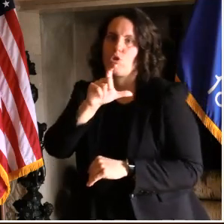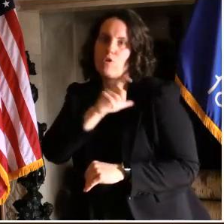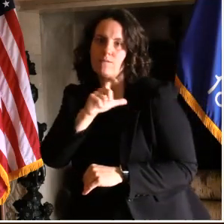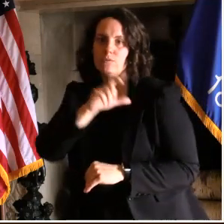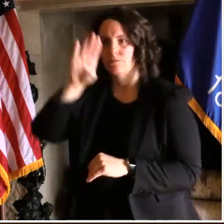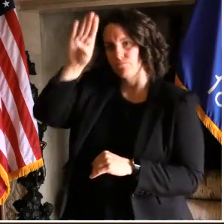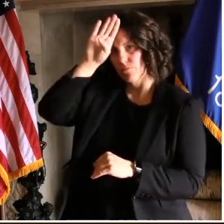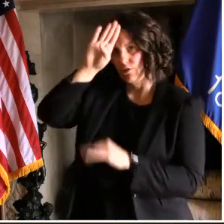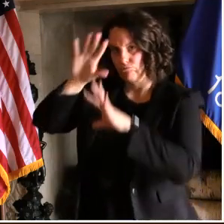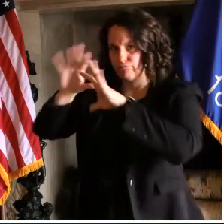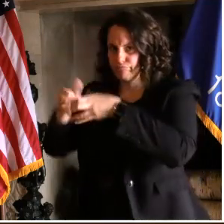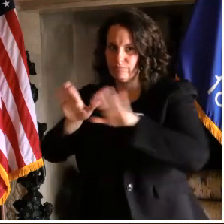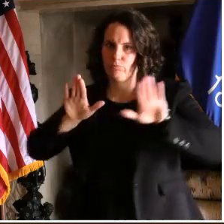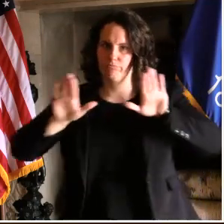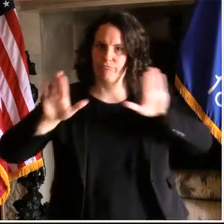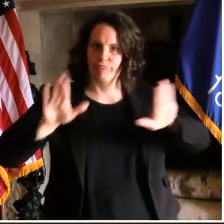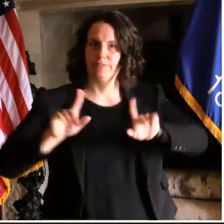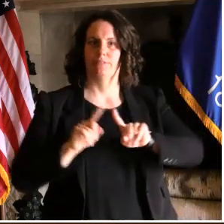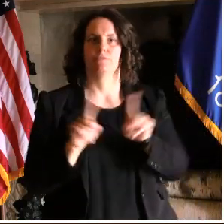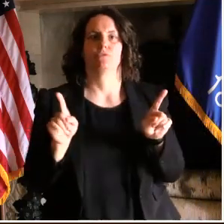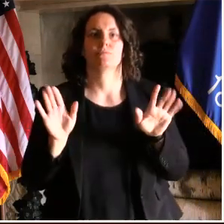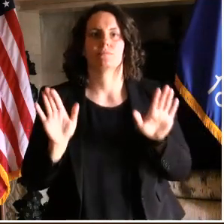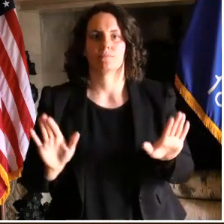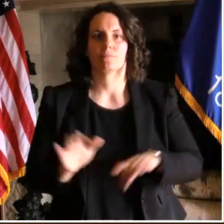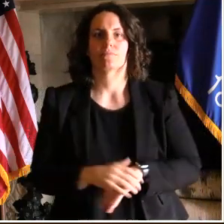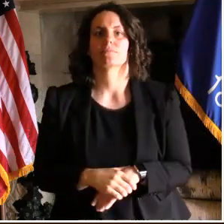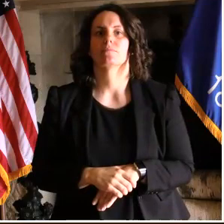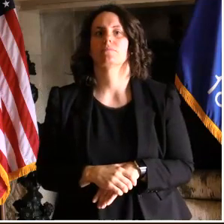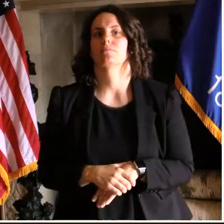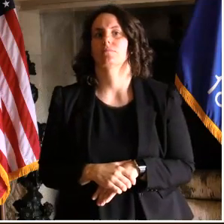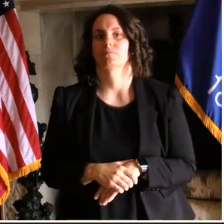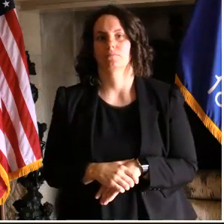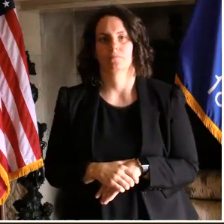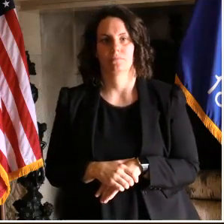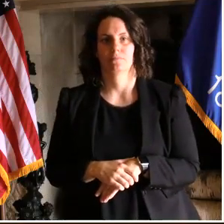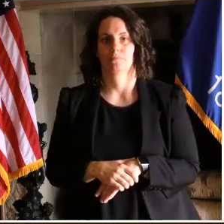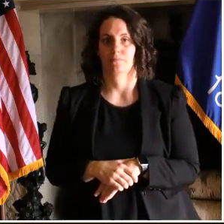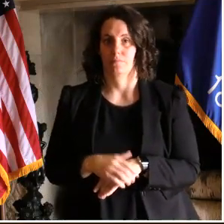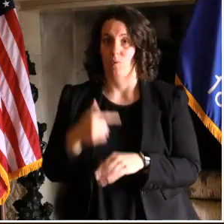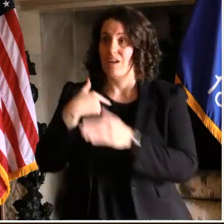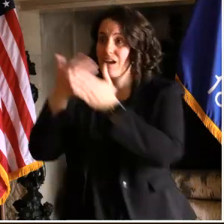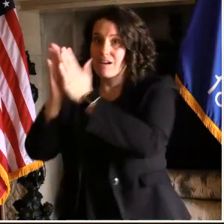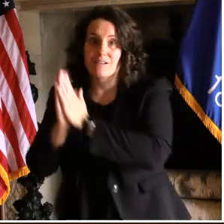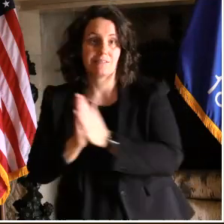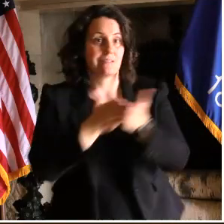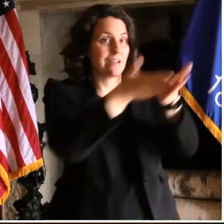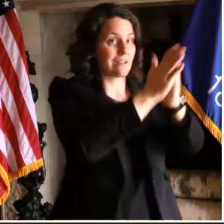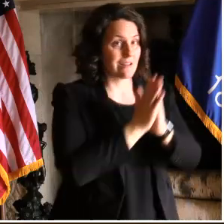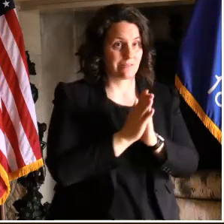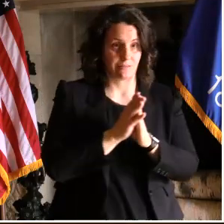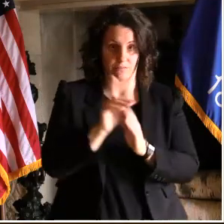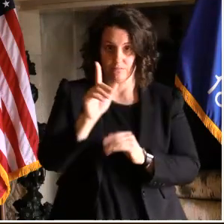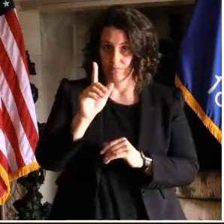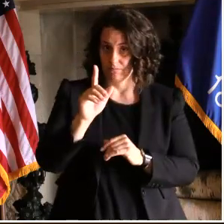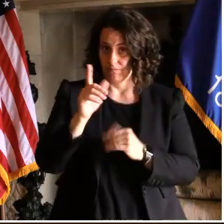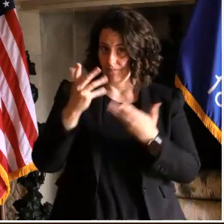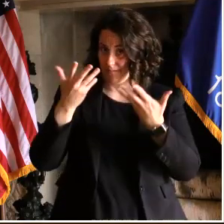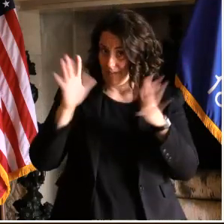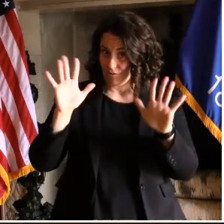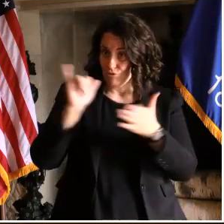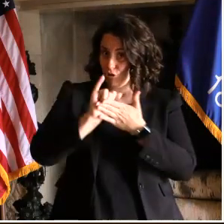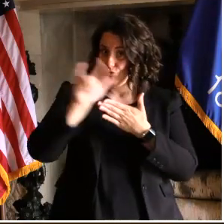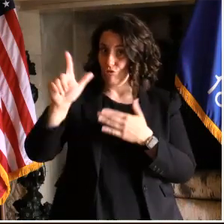I will say, even with those two, we are still, that's not an end point for us, is what I'm saying.